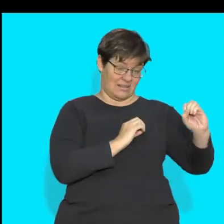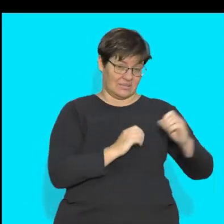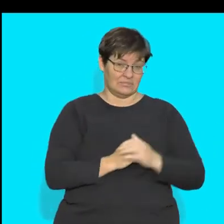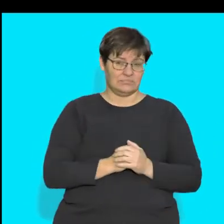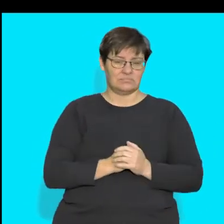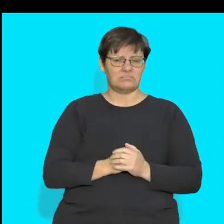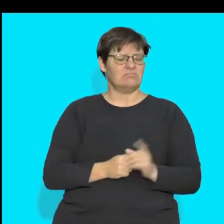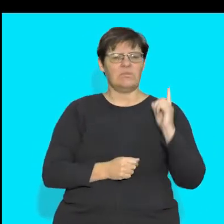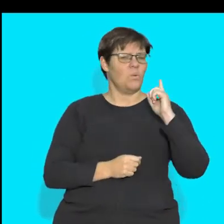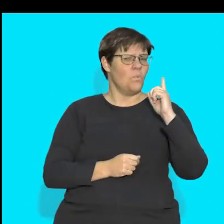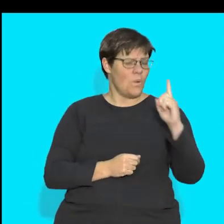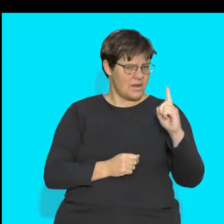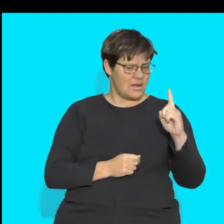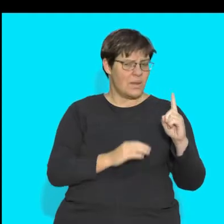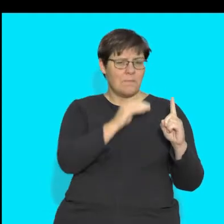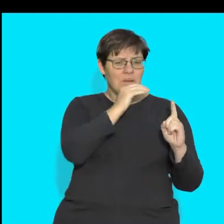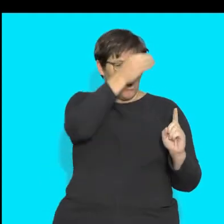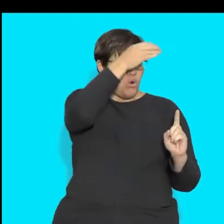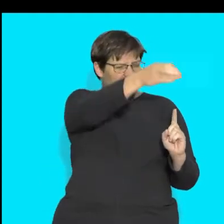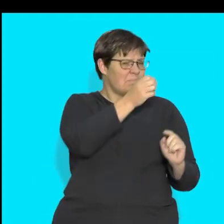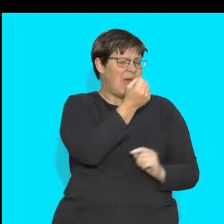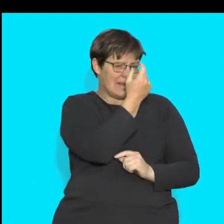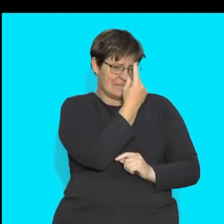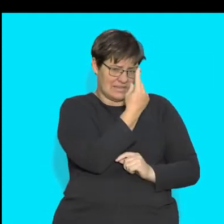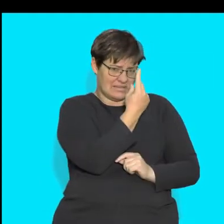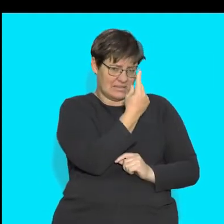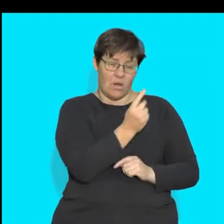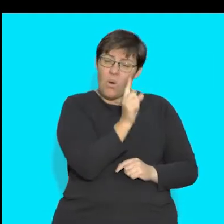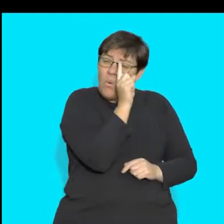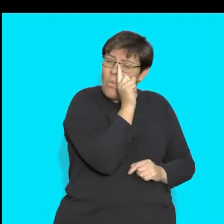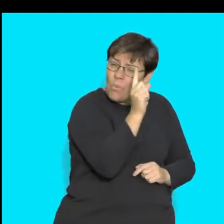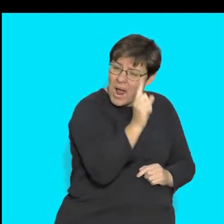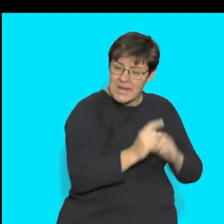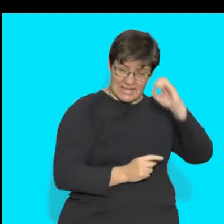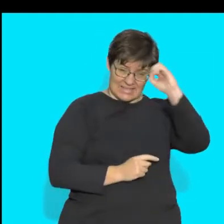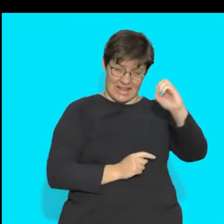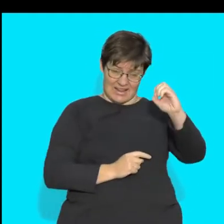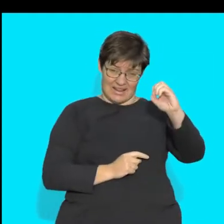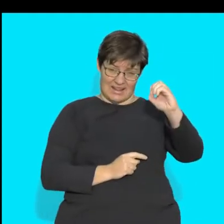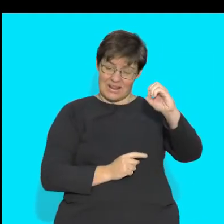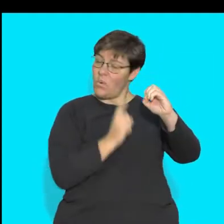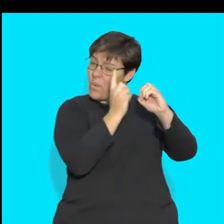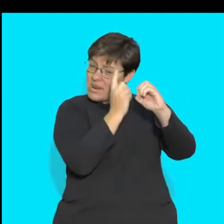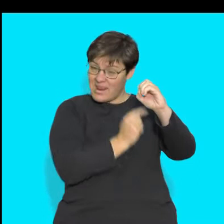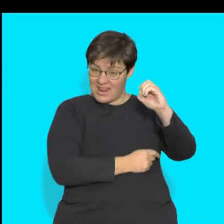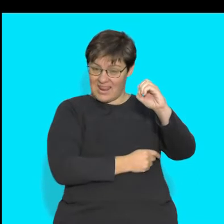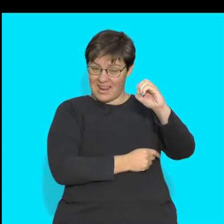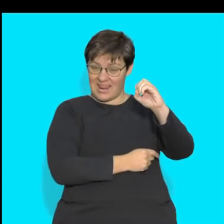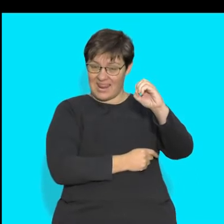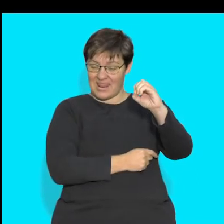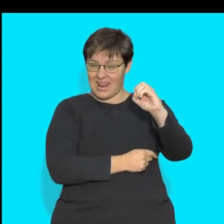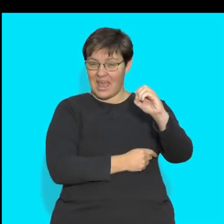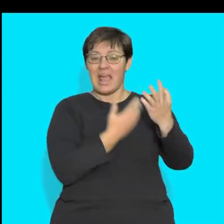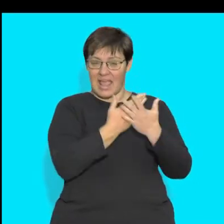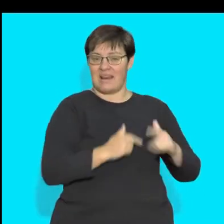talk about one, you need to understand the concept that a single cell, one cell,